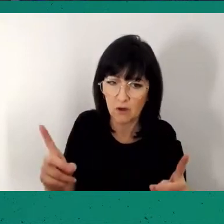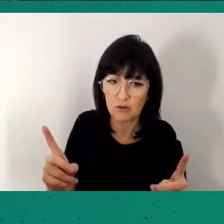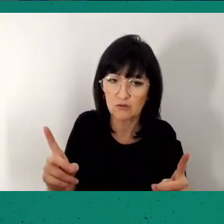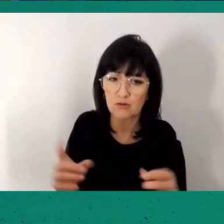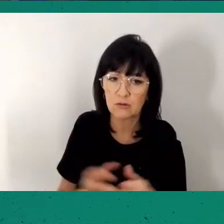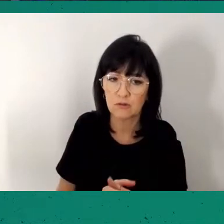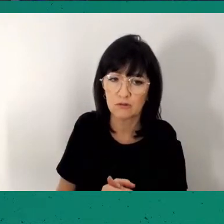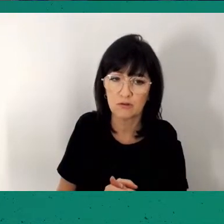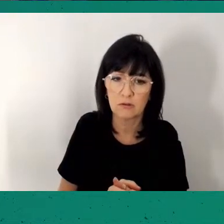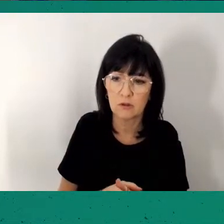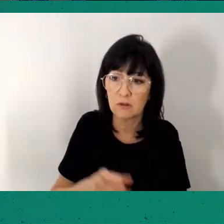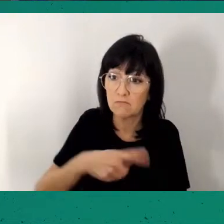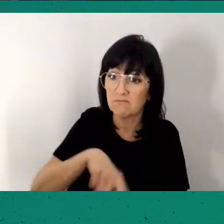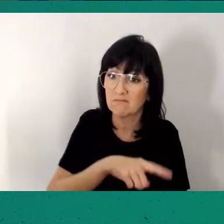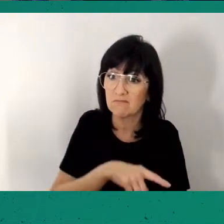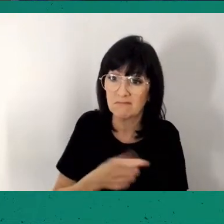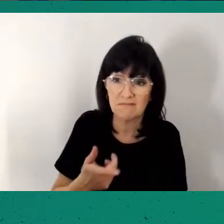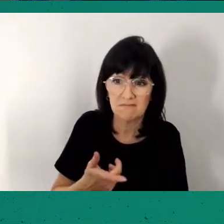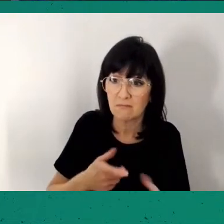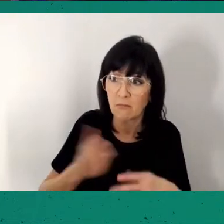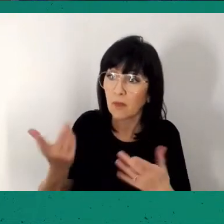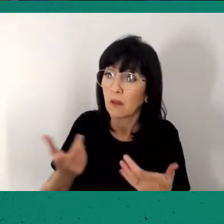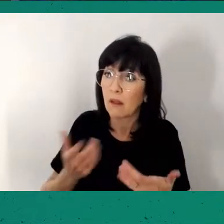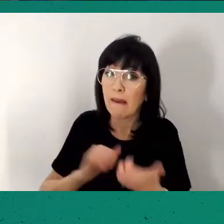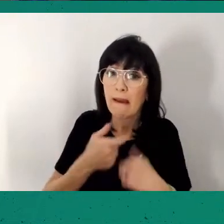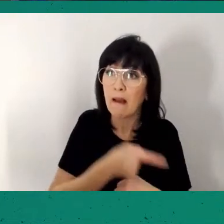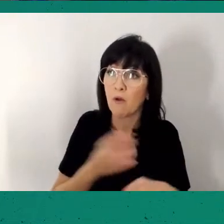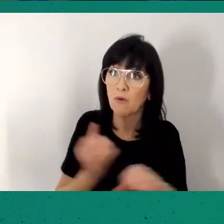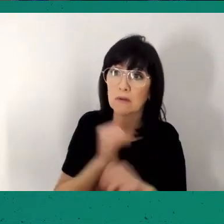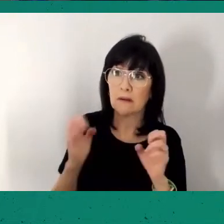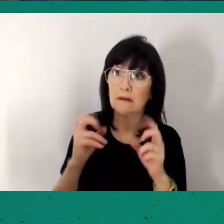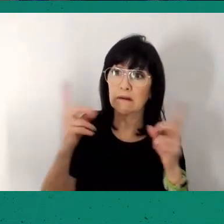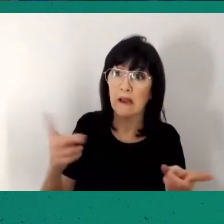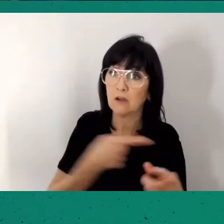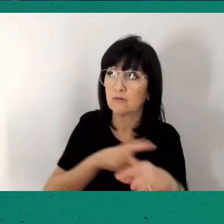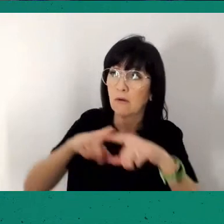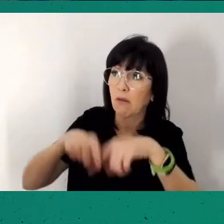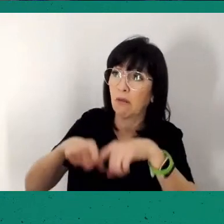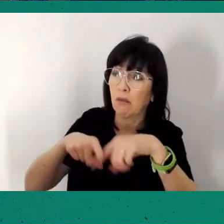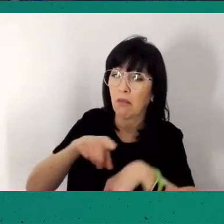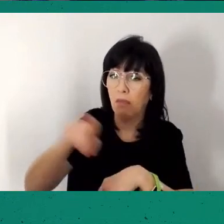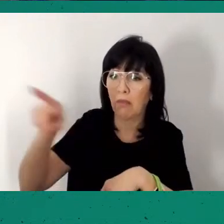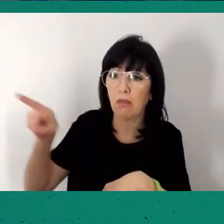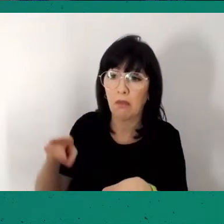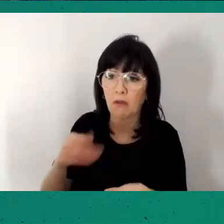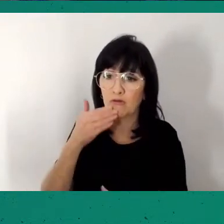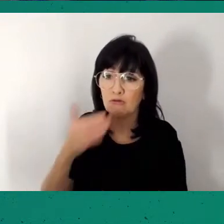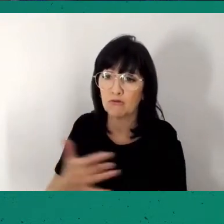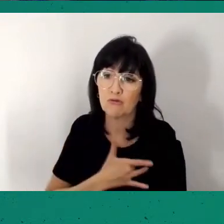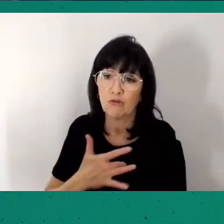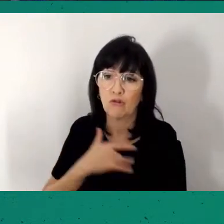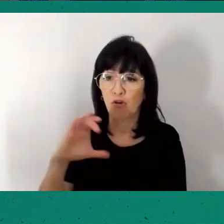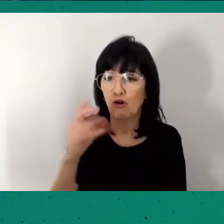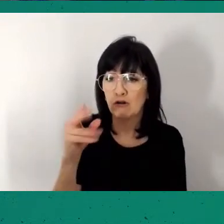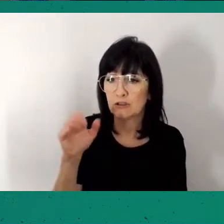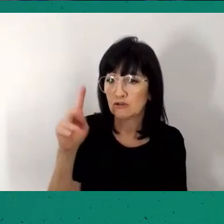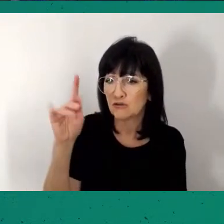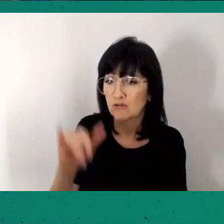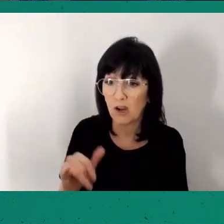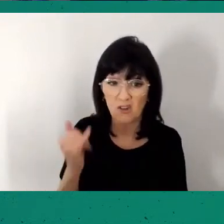on charity for the means of attaining the first rudiments of education, or they must otherwise grow up